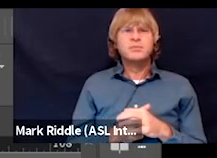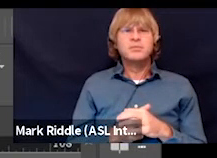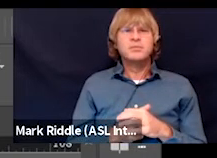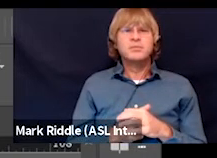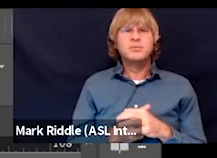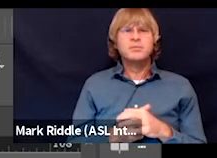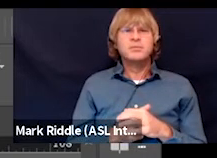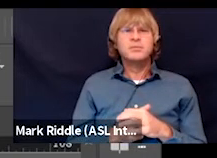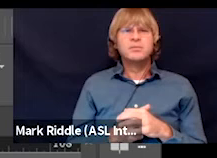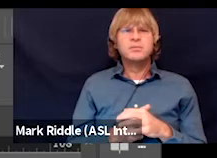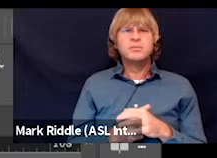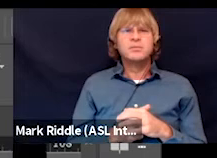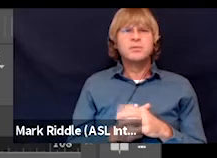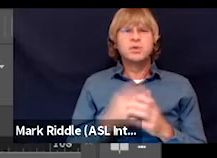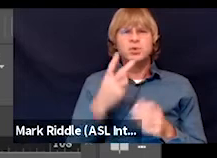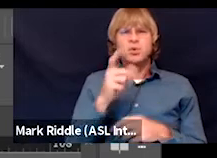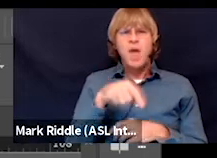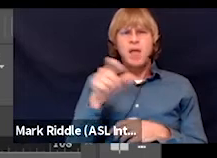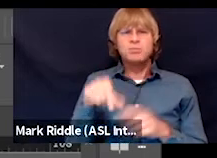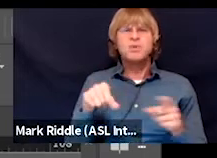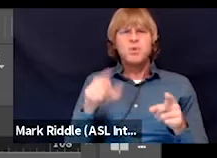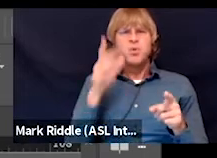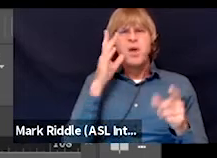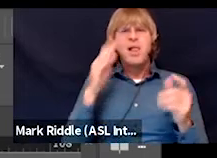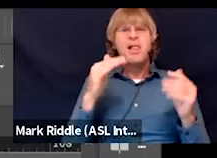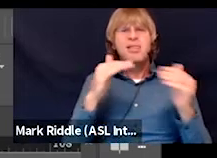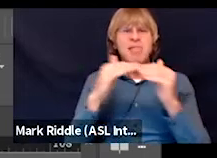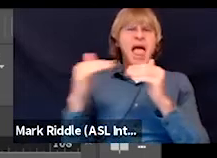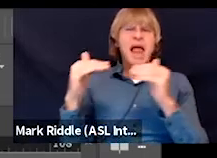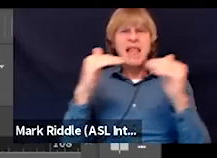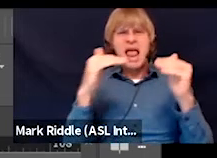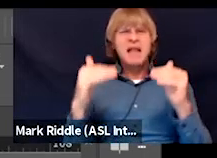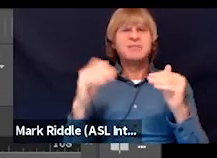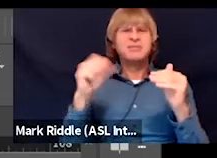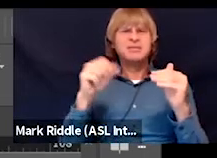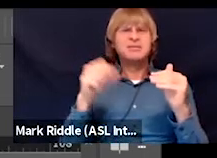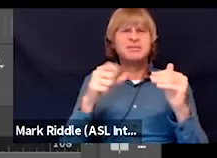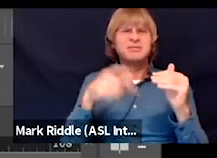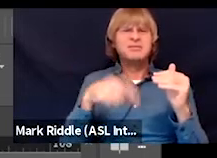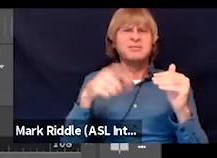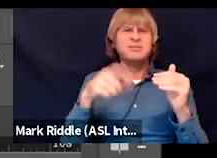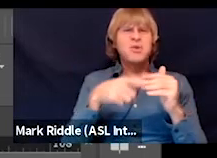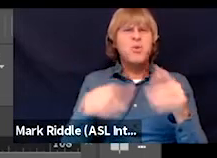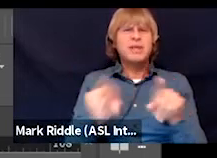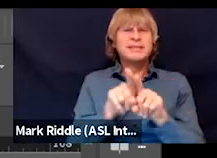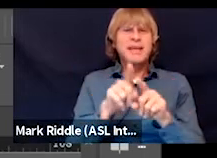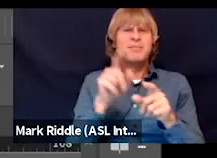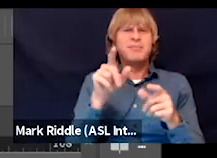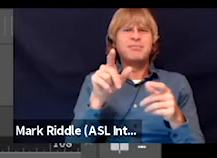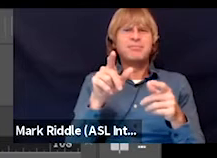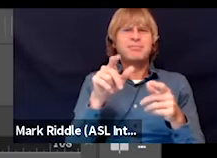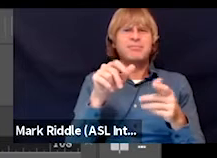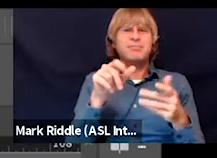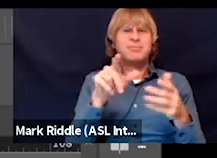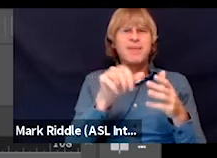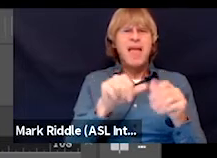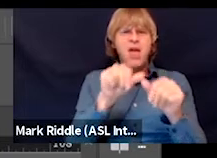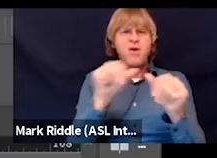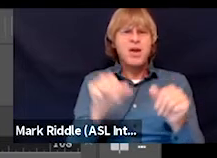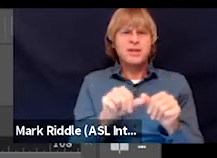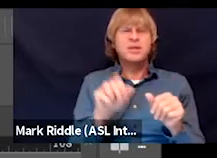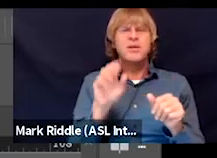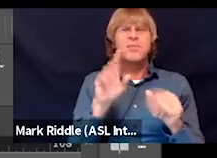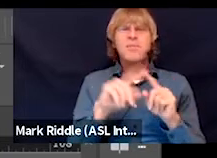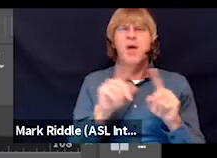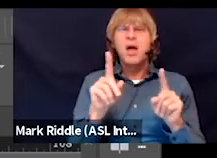And I make that 2 columns. It is going to align already because it's on the same leading.